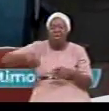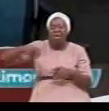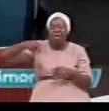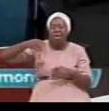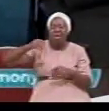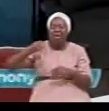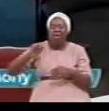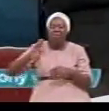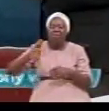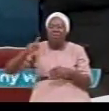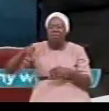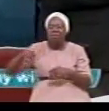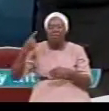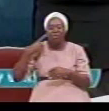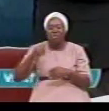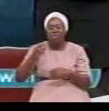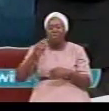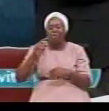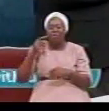for